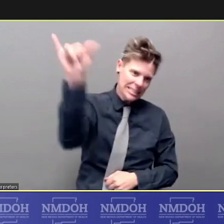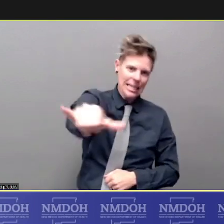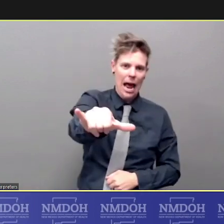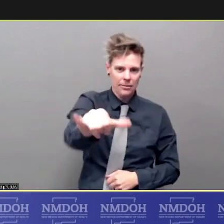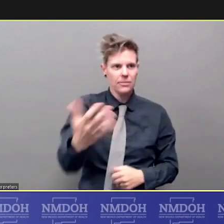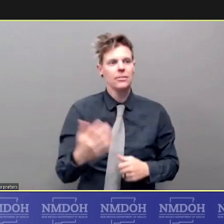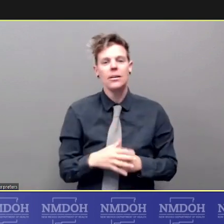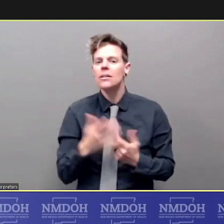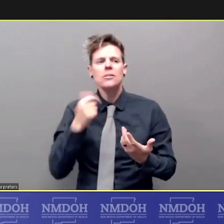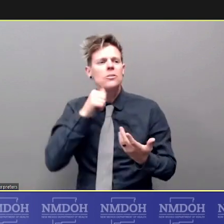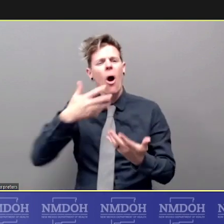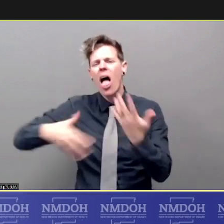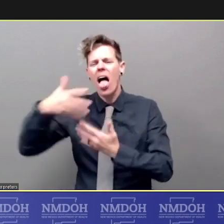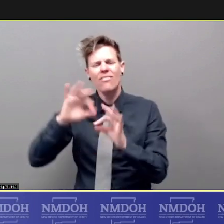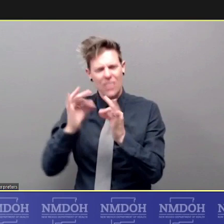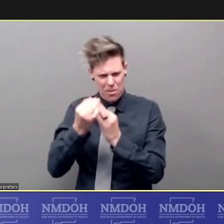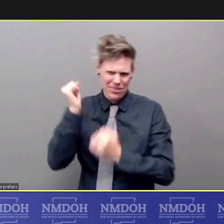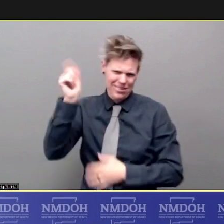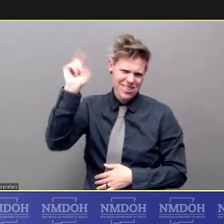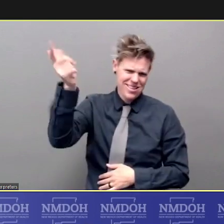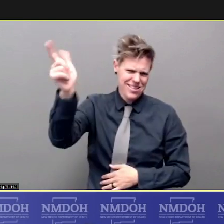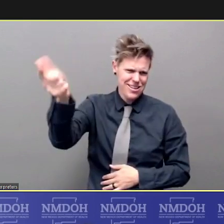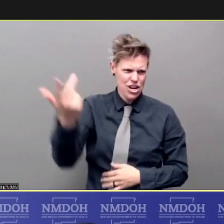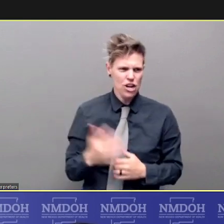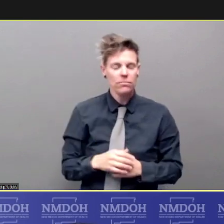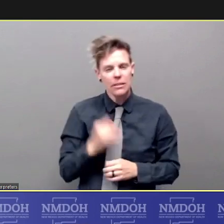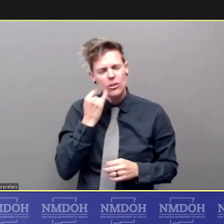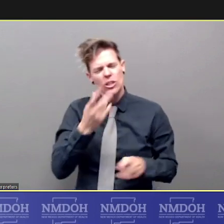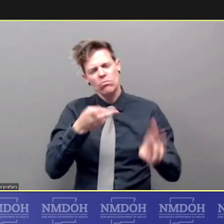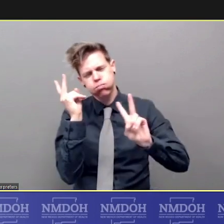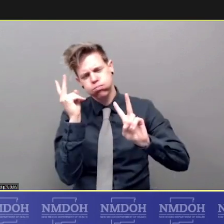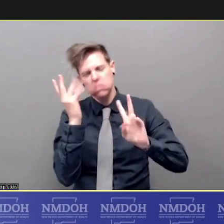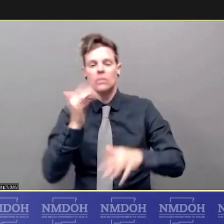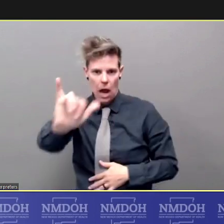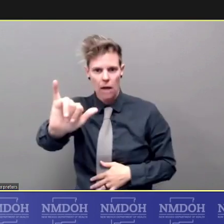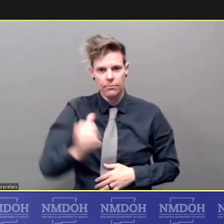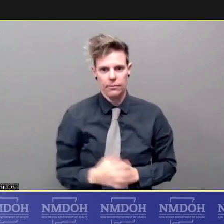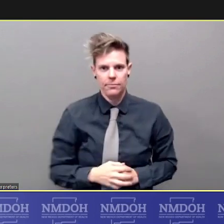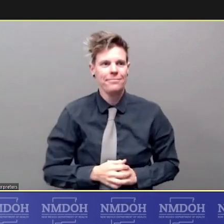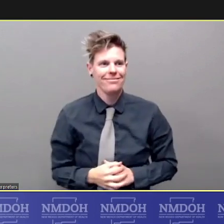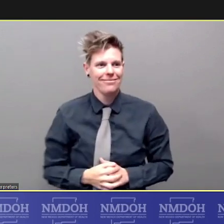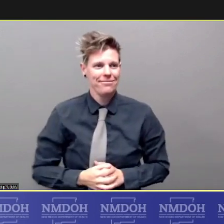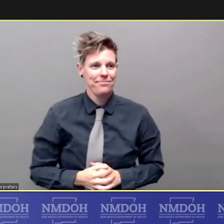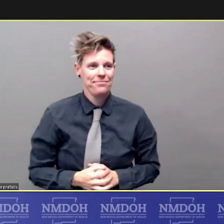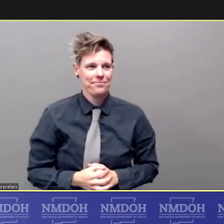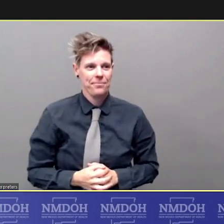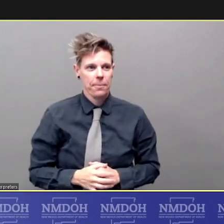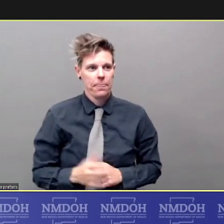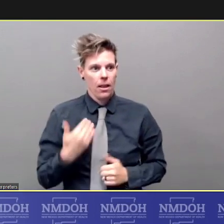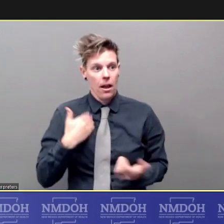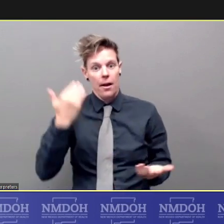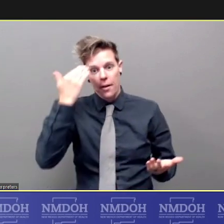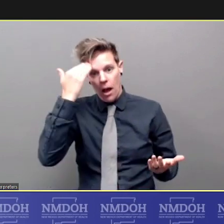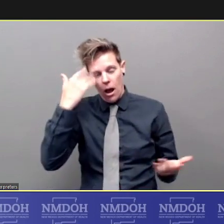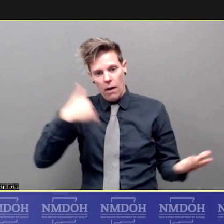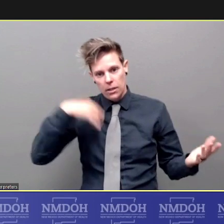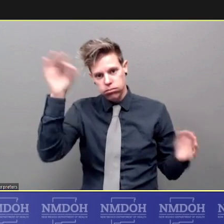family over the holidays if you're sick. But that's pretty high level advice. Dr. Perron, what do you have to